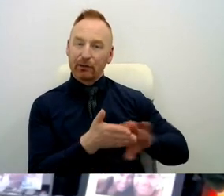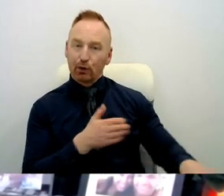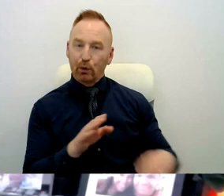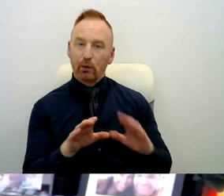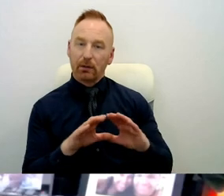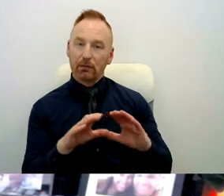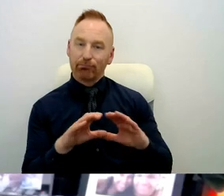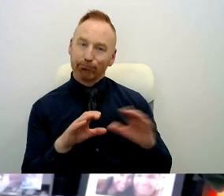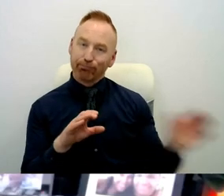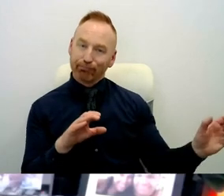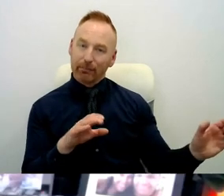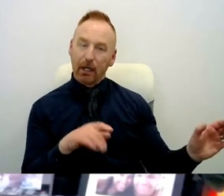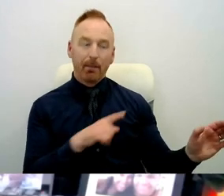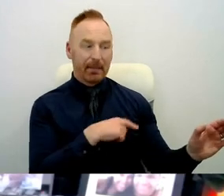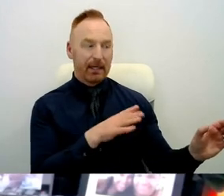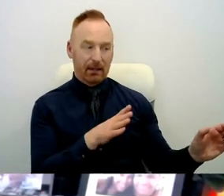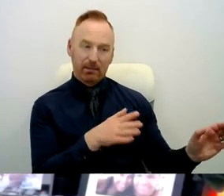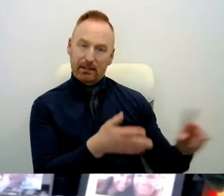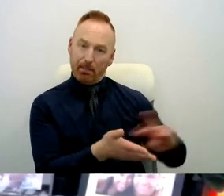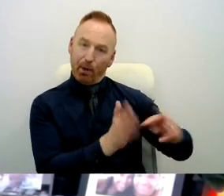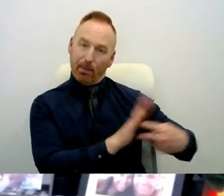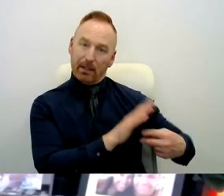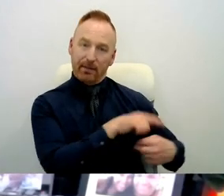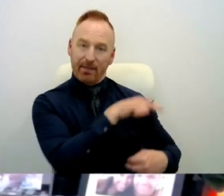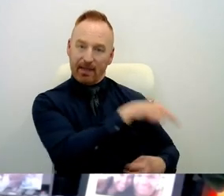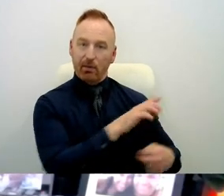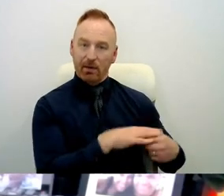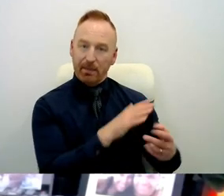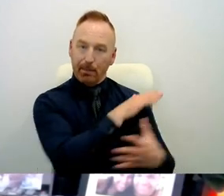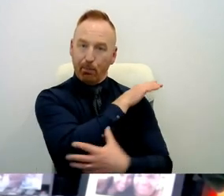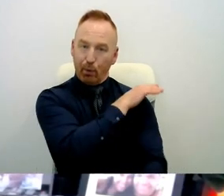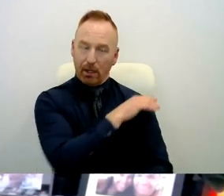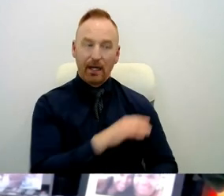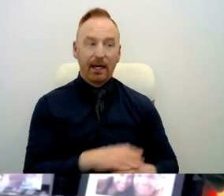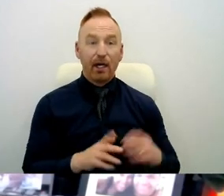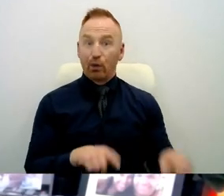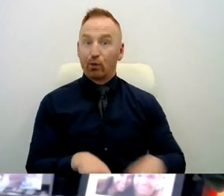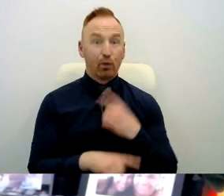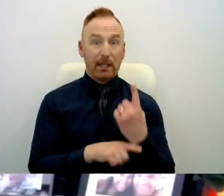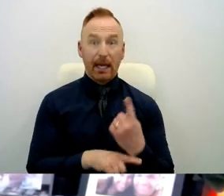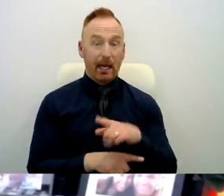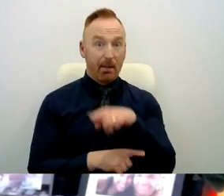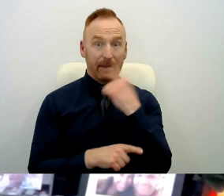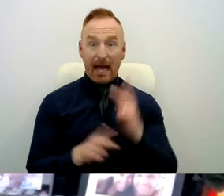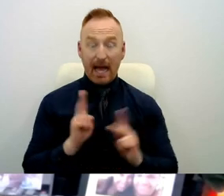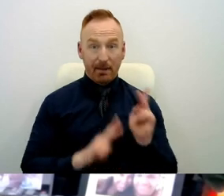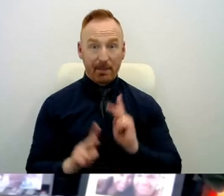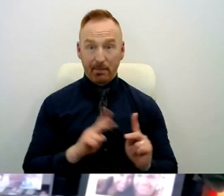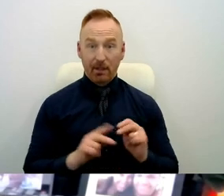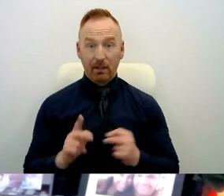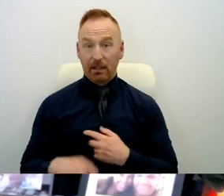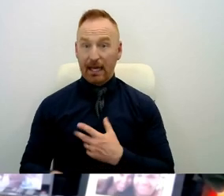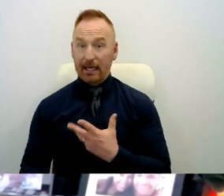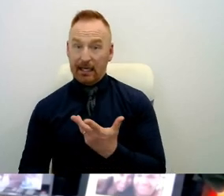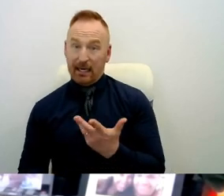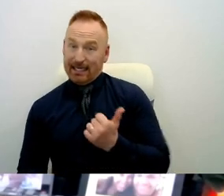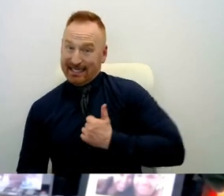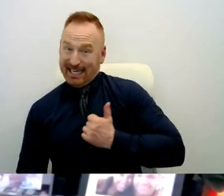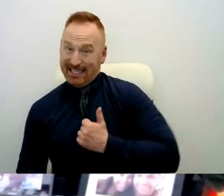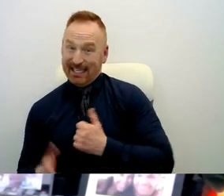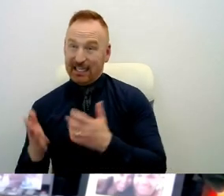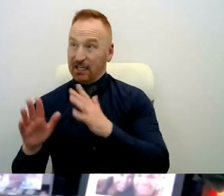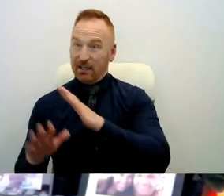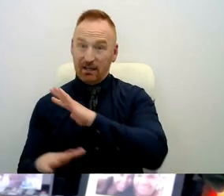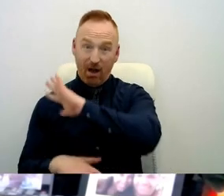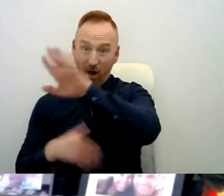It was intentional that Black people would be poor. To this day, Black folks have lower standards of living in their households relative to the total